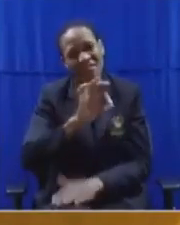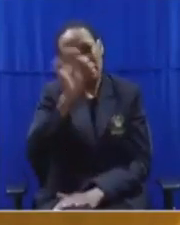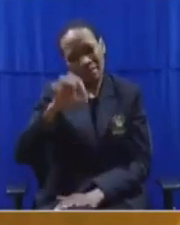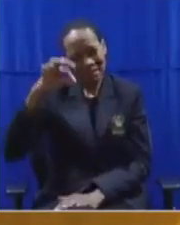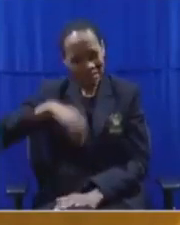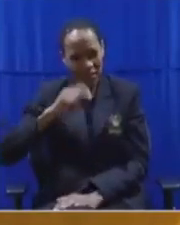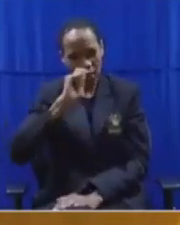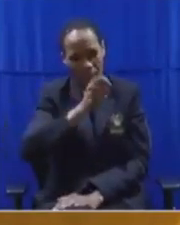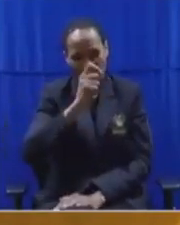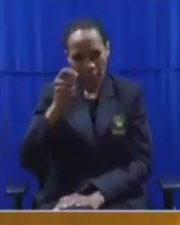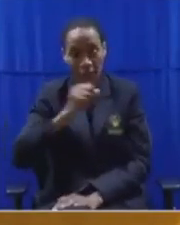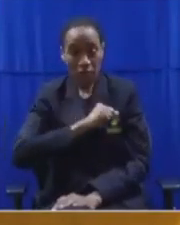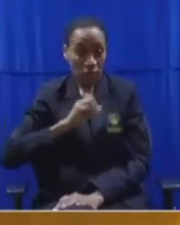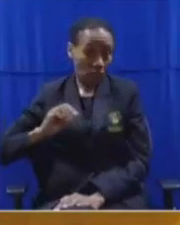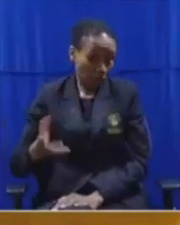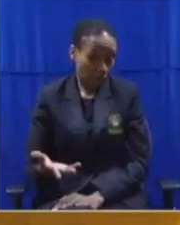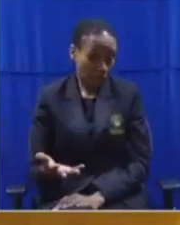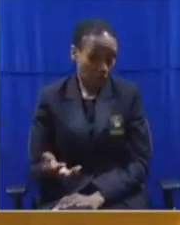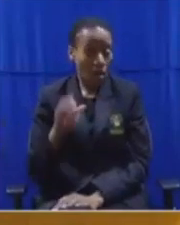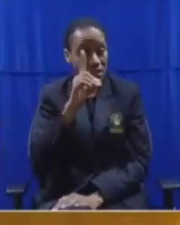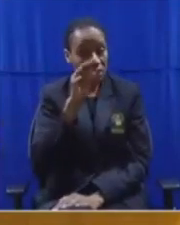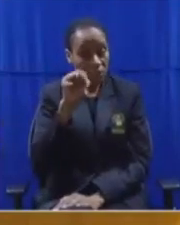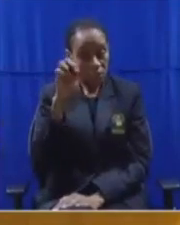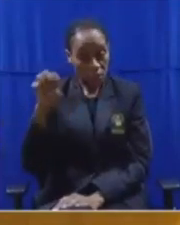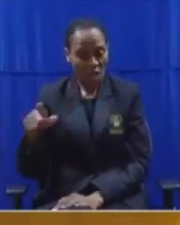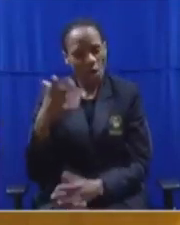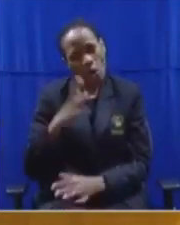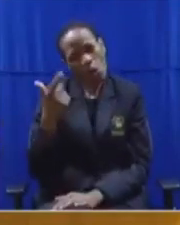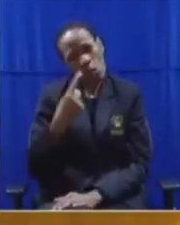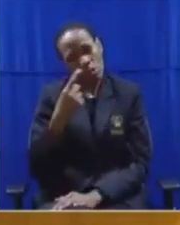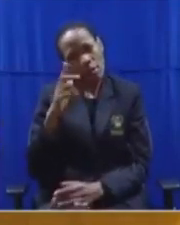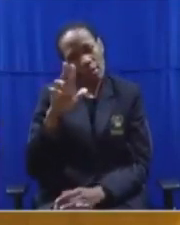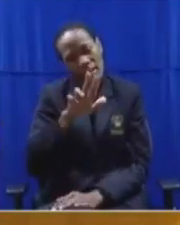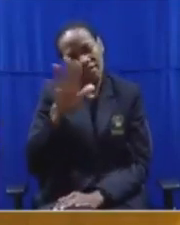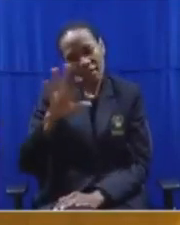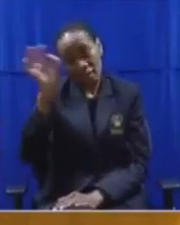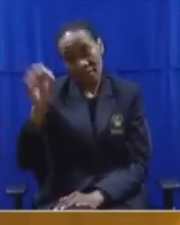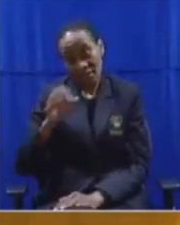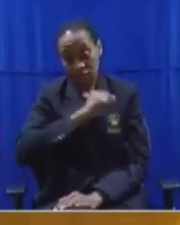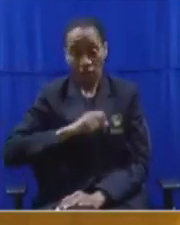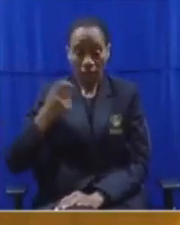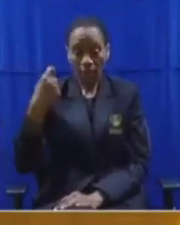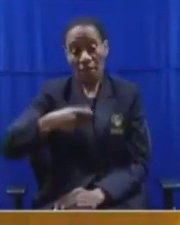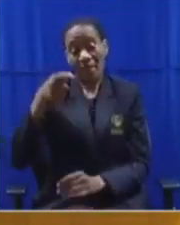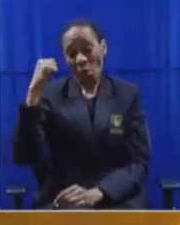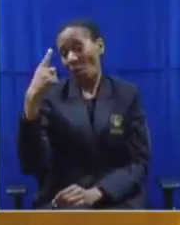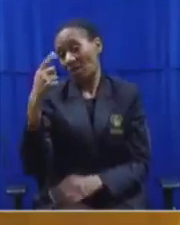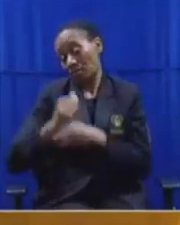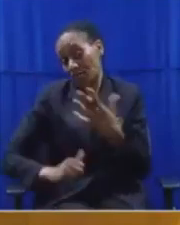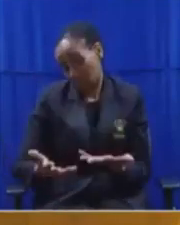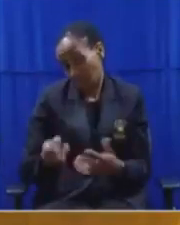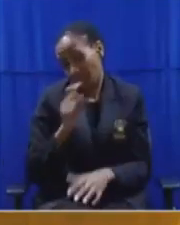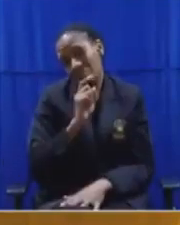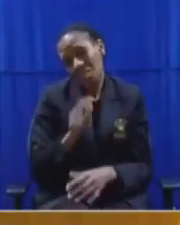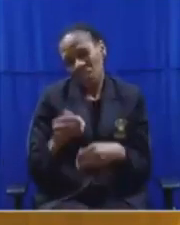salaries owing to Denel employees, as Denel was only able to pay 85% of its staff that month. This was merely a